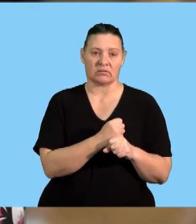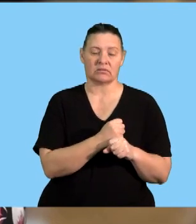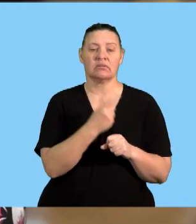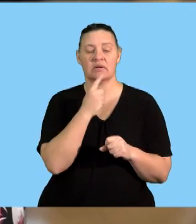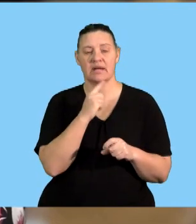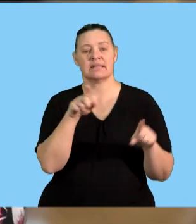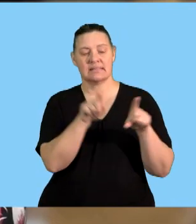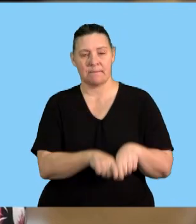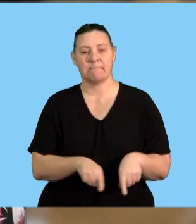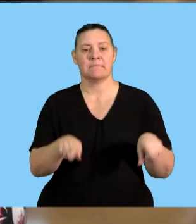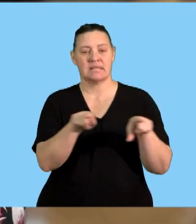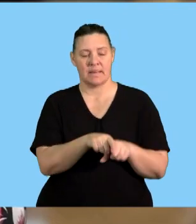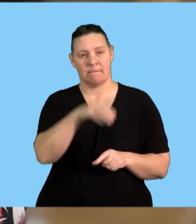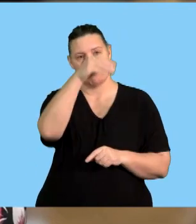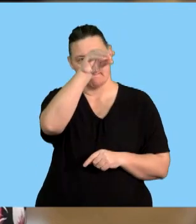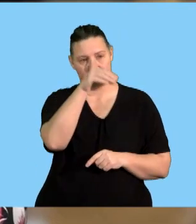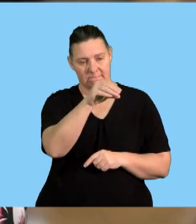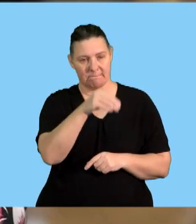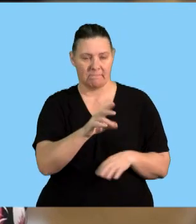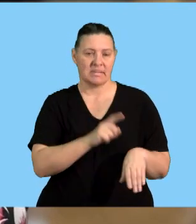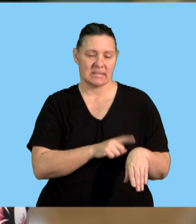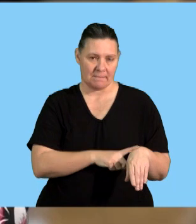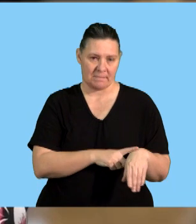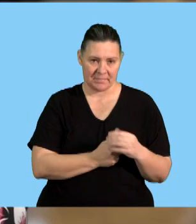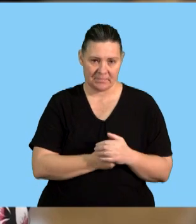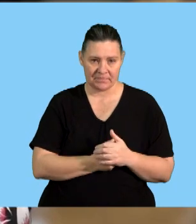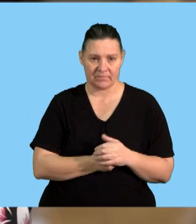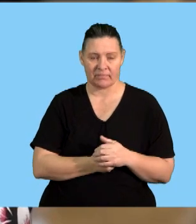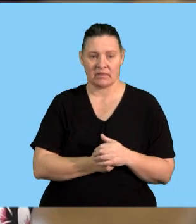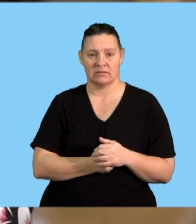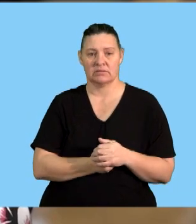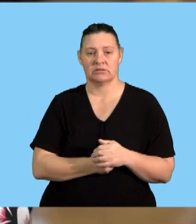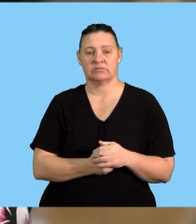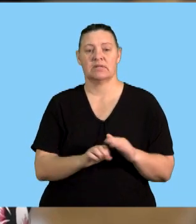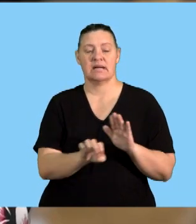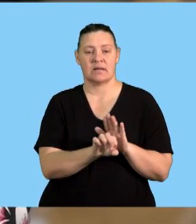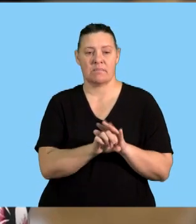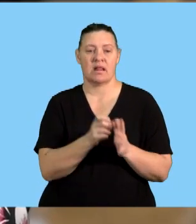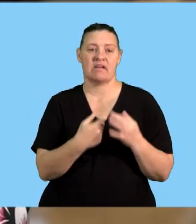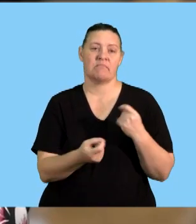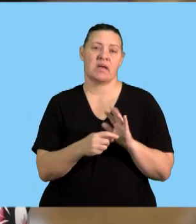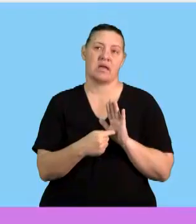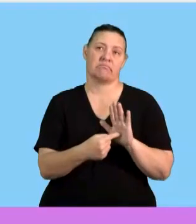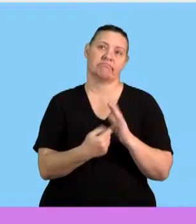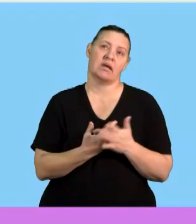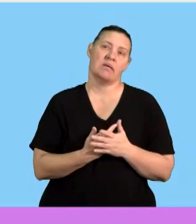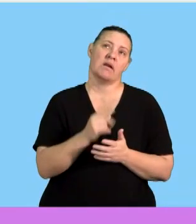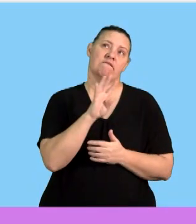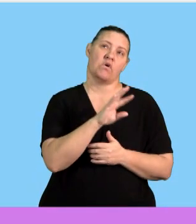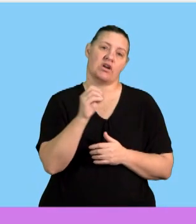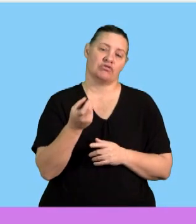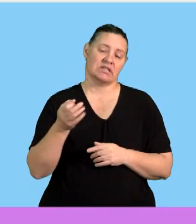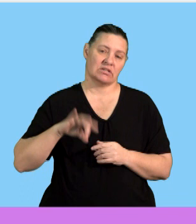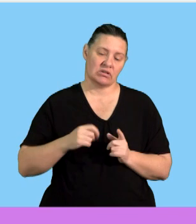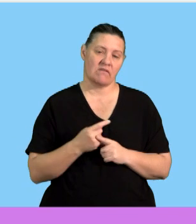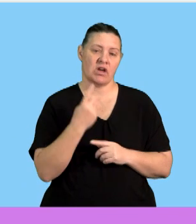same for the investment period or the loan period. Example, if I earn 400 Rand interest in